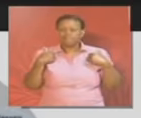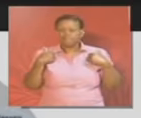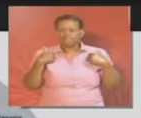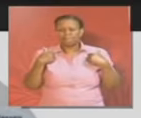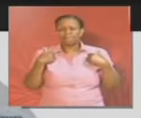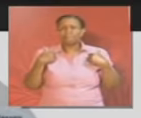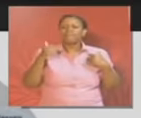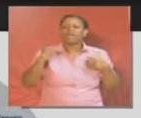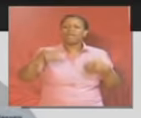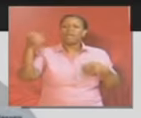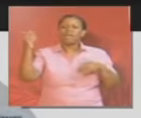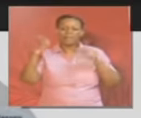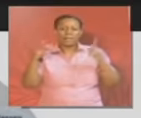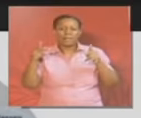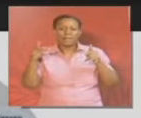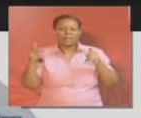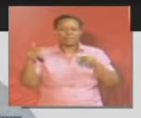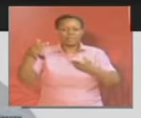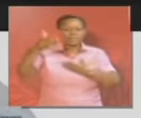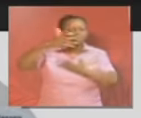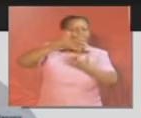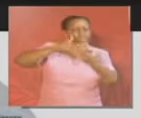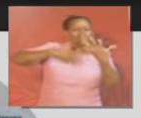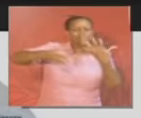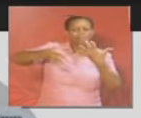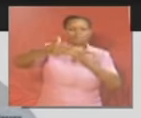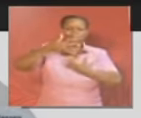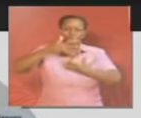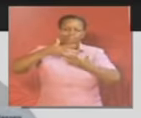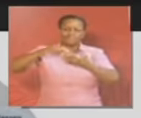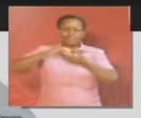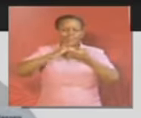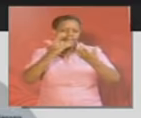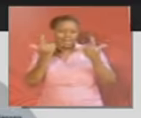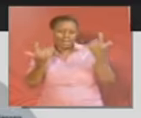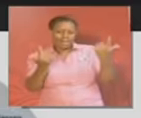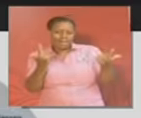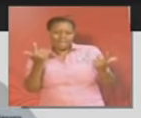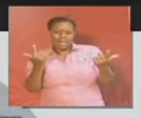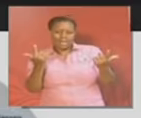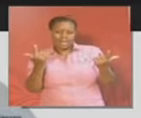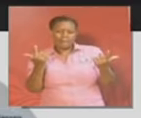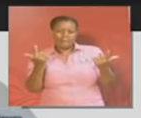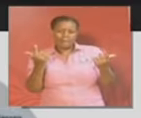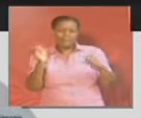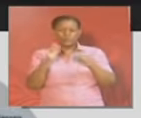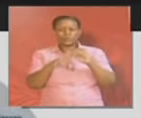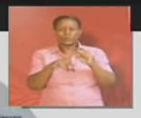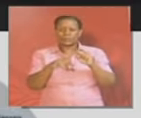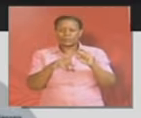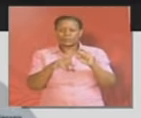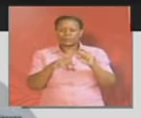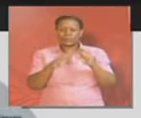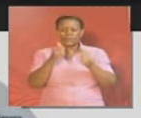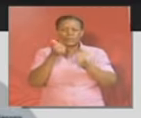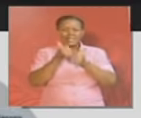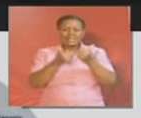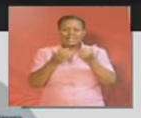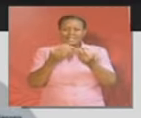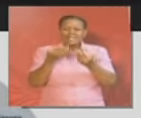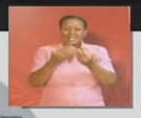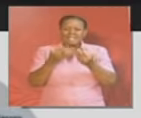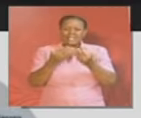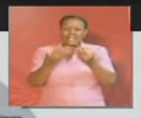is coronavirus in one of these circles, then the potential for us to have spread to the other circles, next